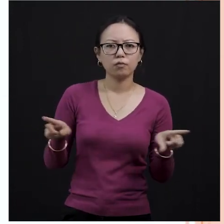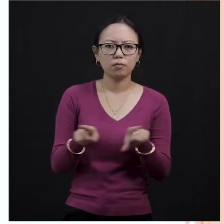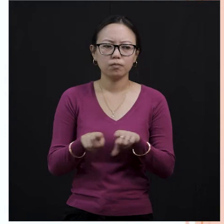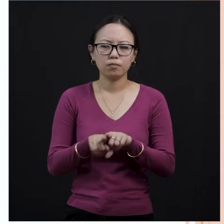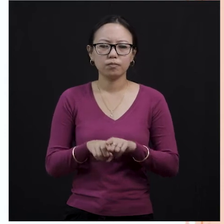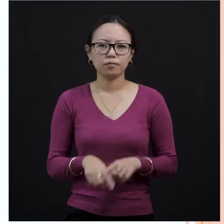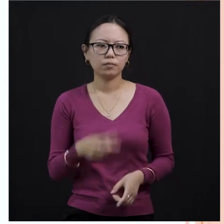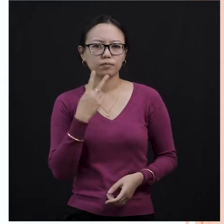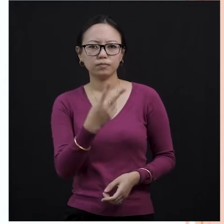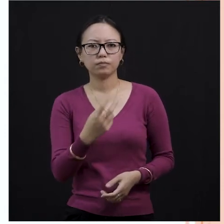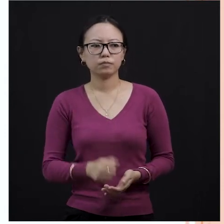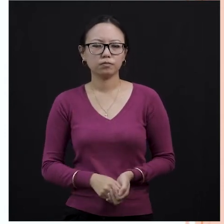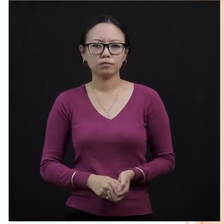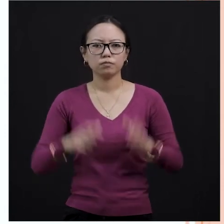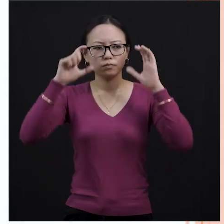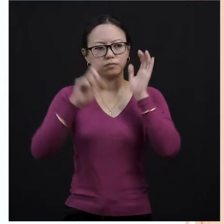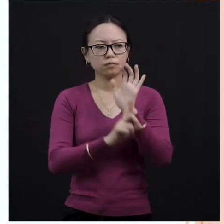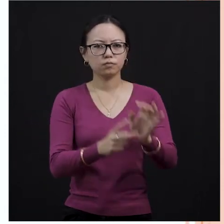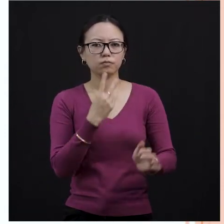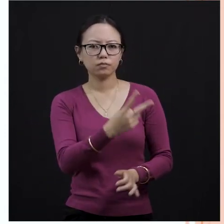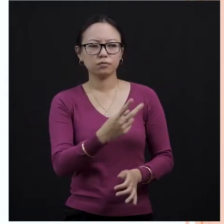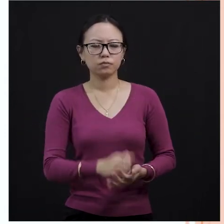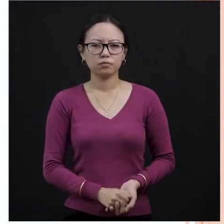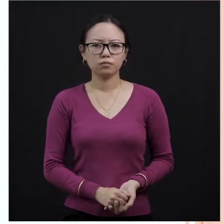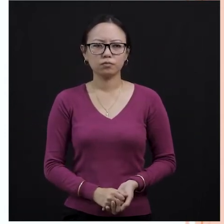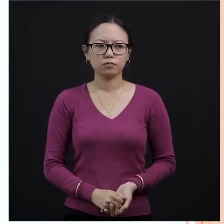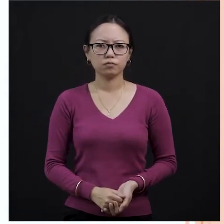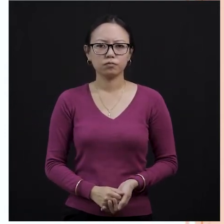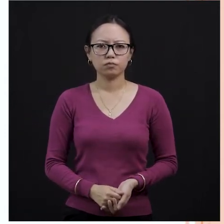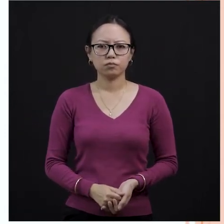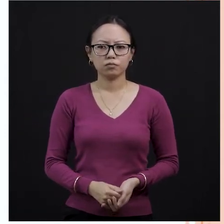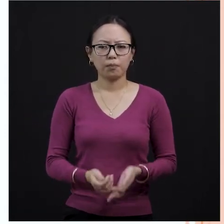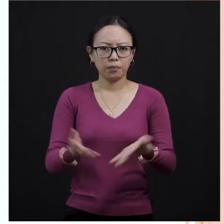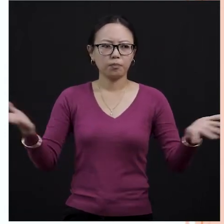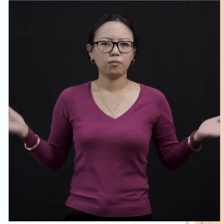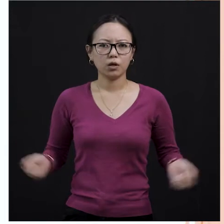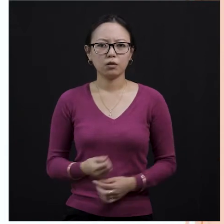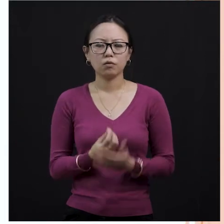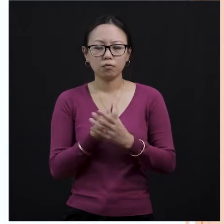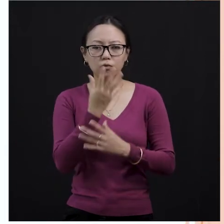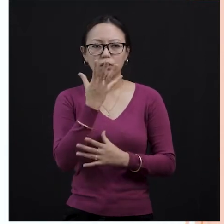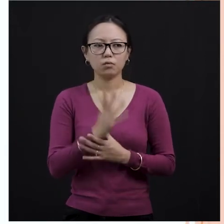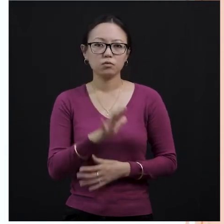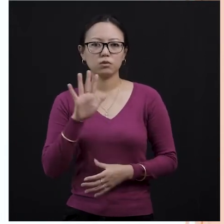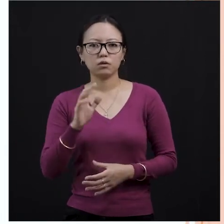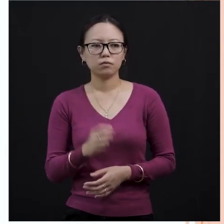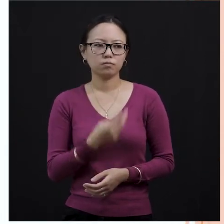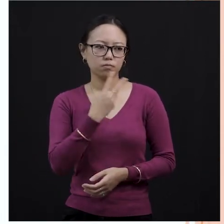again. We have many flowers here now. Let's try to count them first.